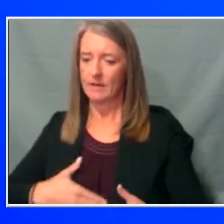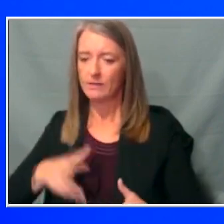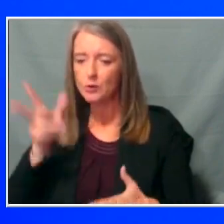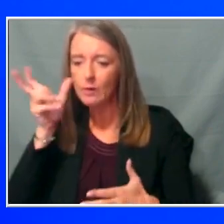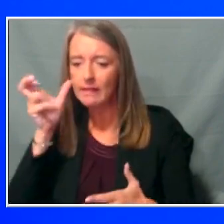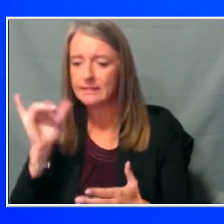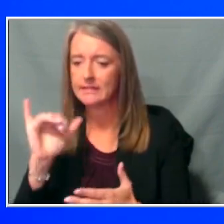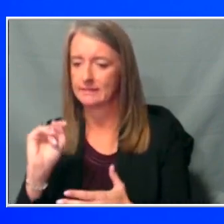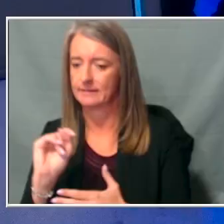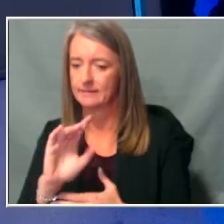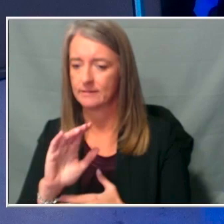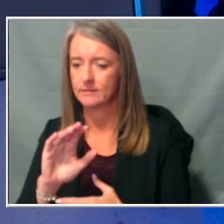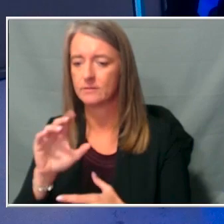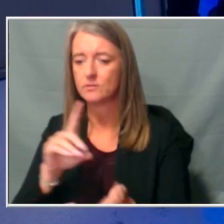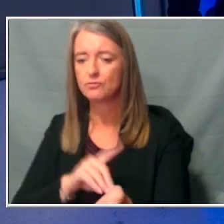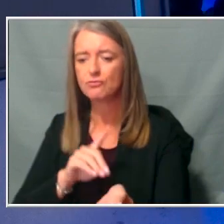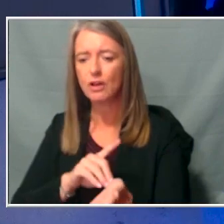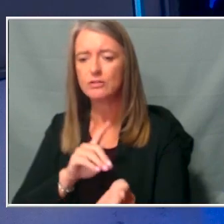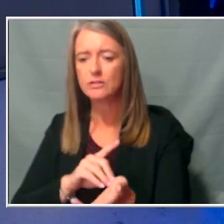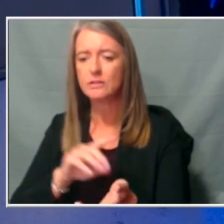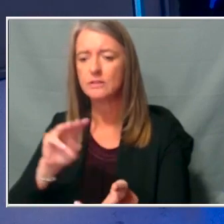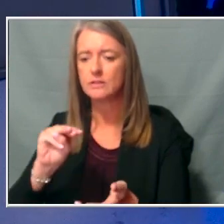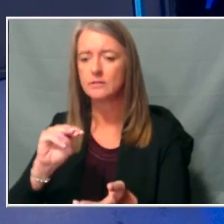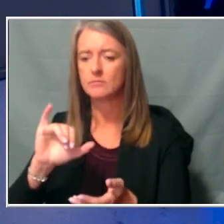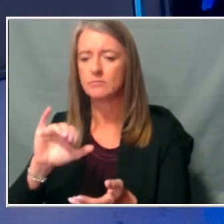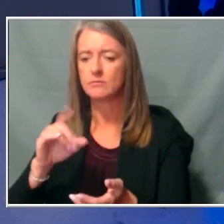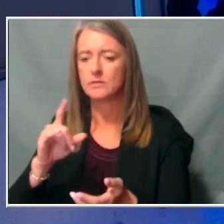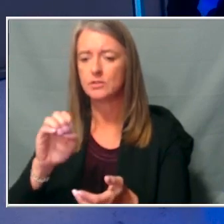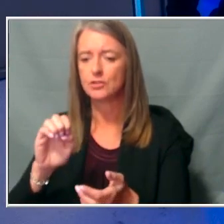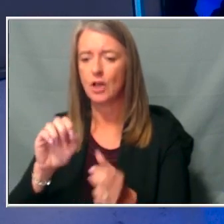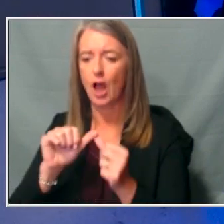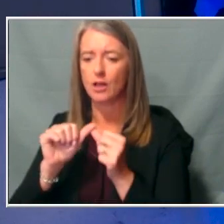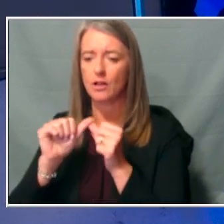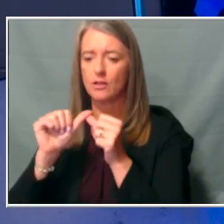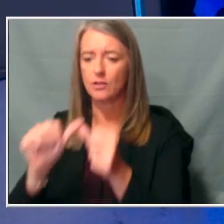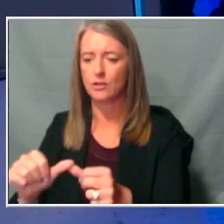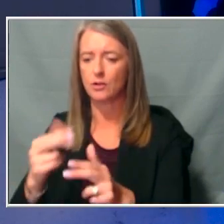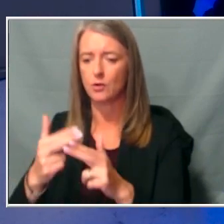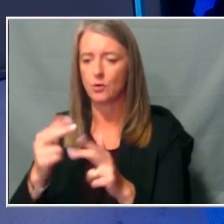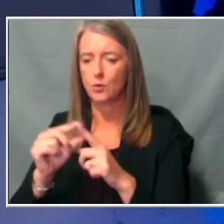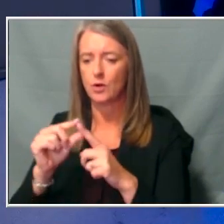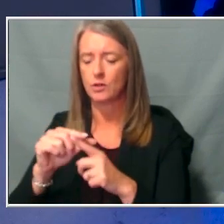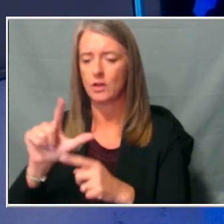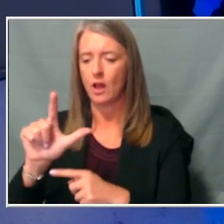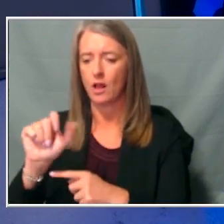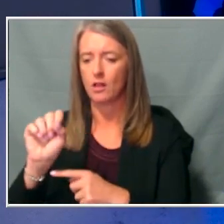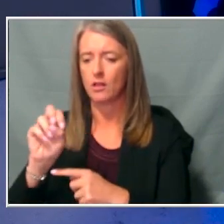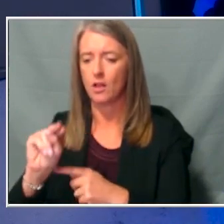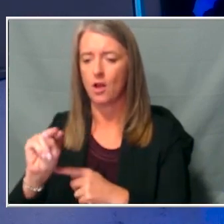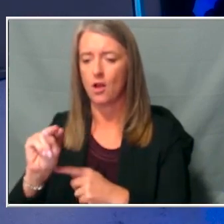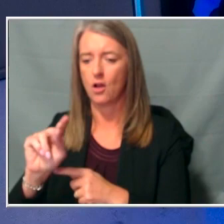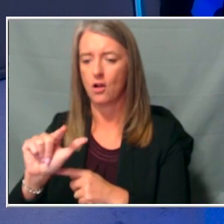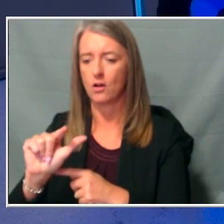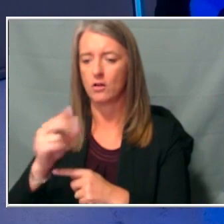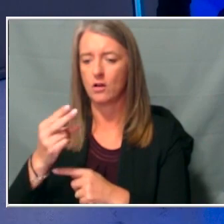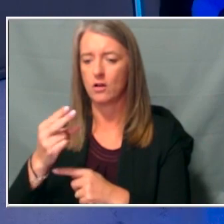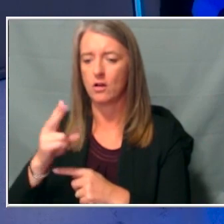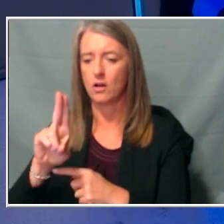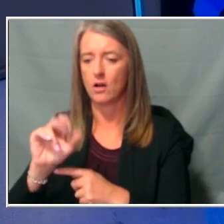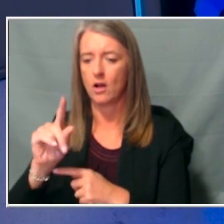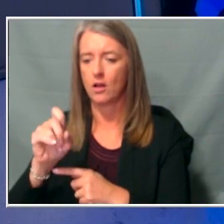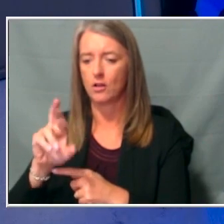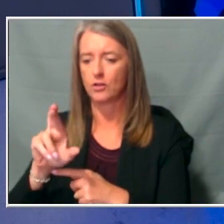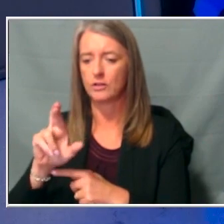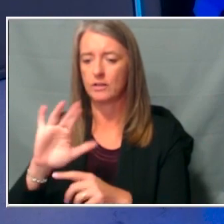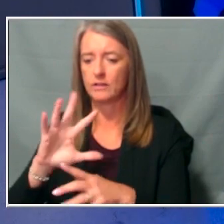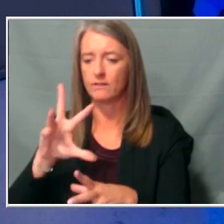it. Dr. Ramirez, is Michelle considered a long hauler? We hear that term long hauler ever since COVID came into our world. Does she fall